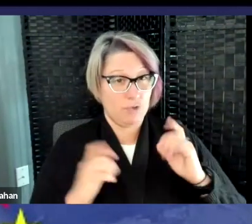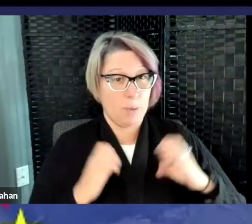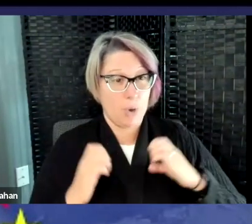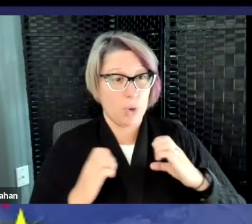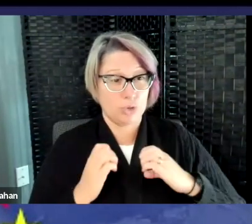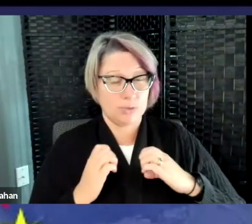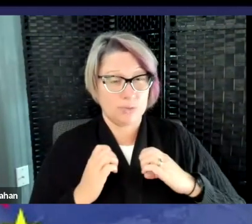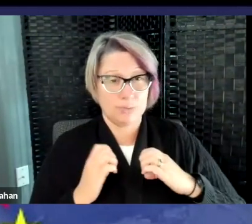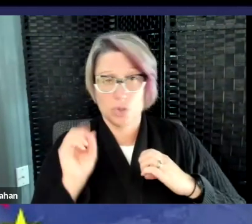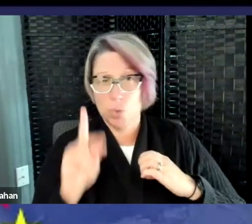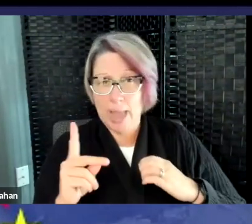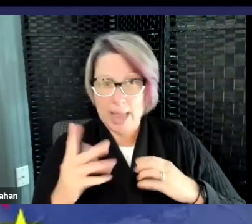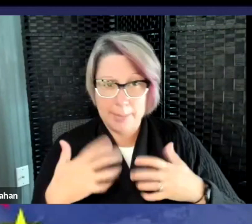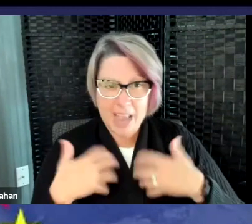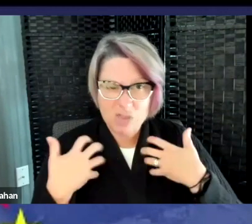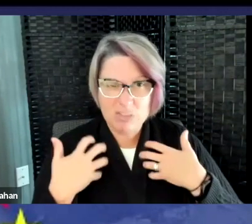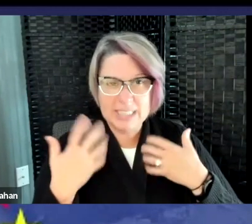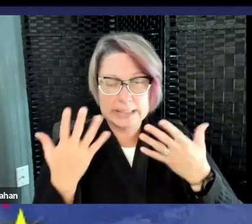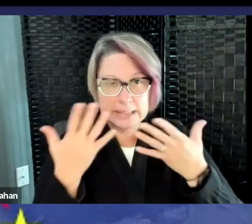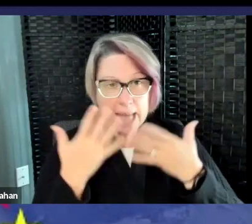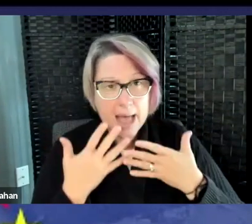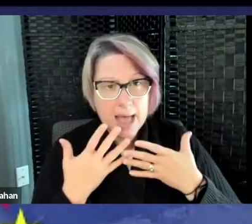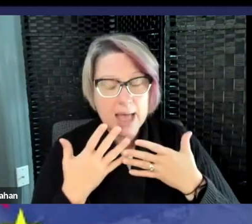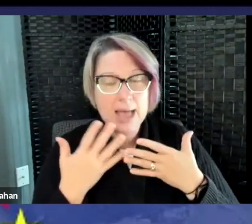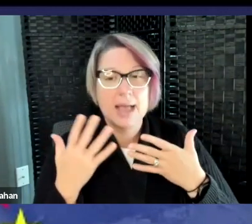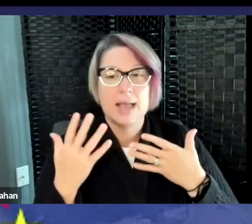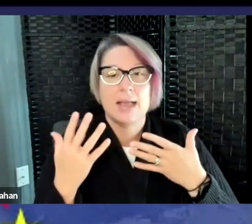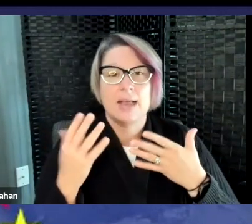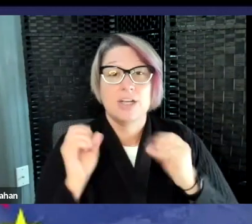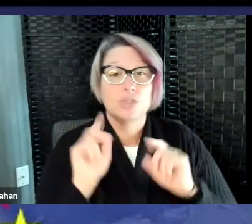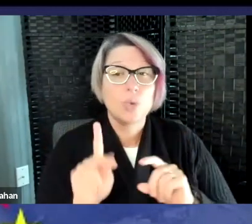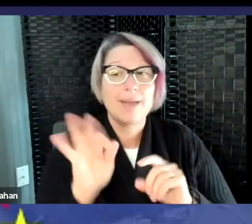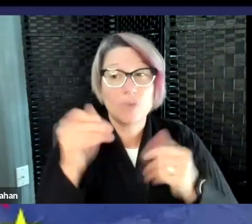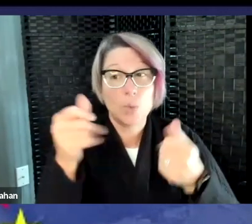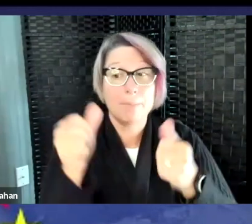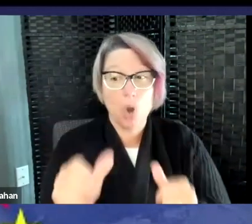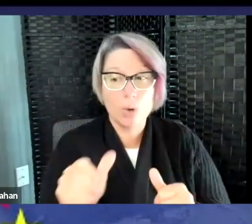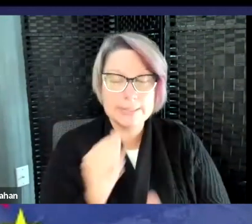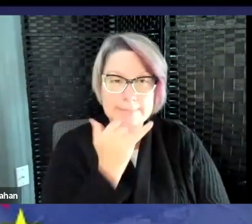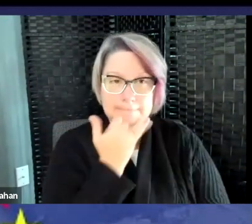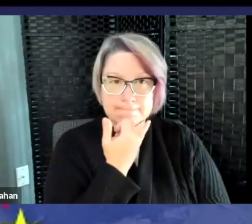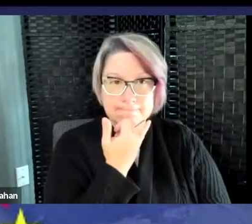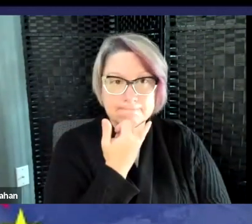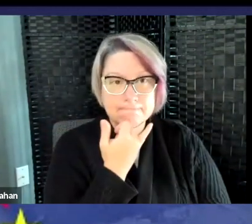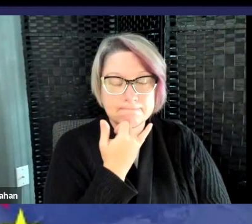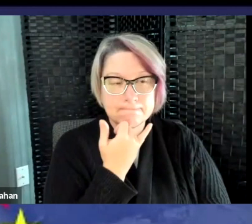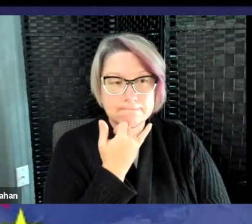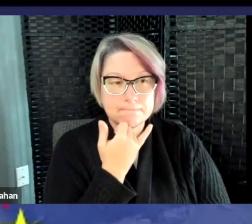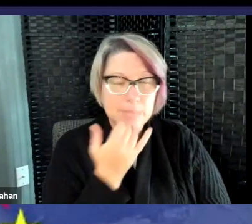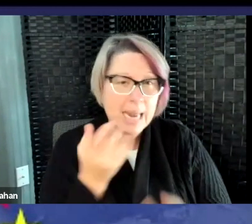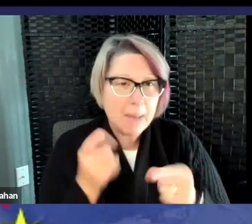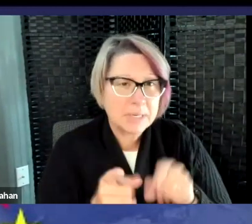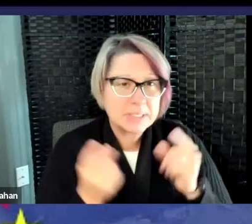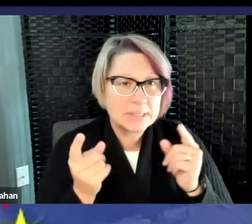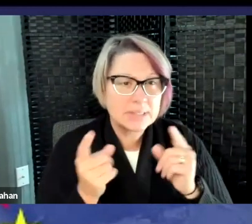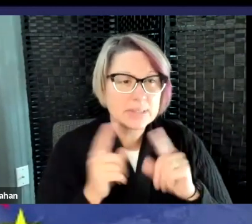It's okay to be angry. It's okay to be sad. And it's okay if you post something and you make a mistake. Okay. Like that happens, but